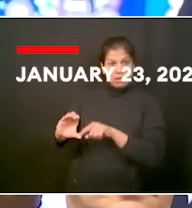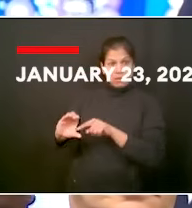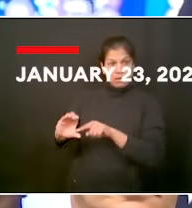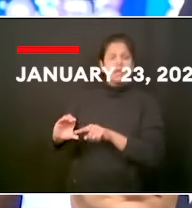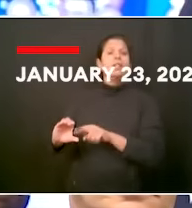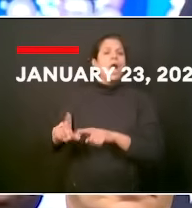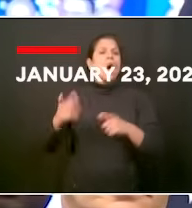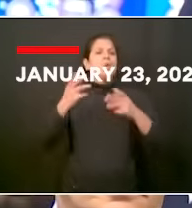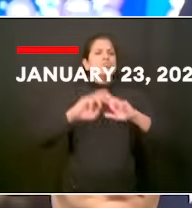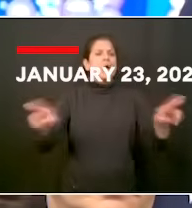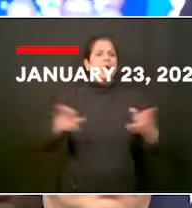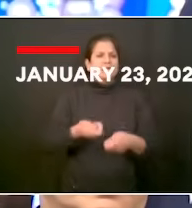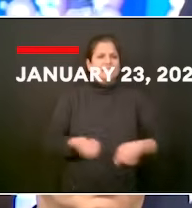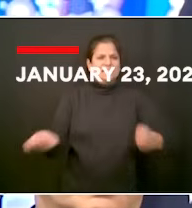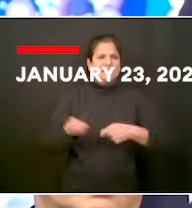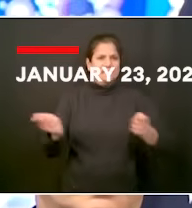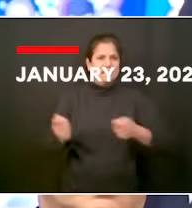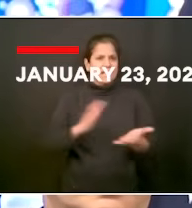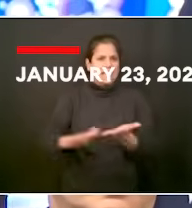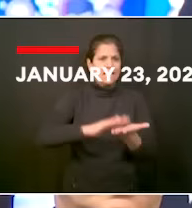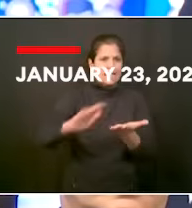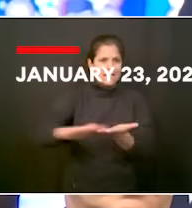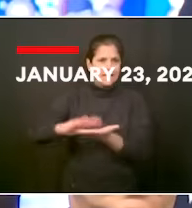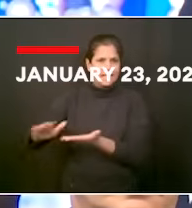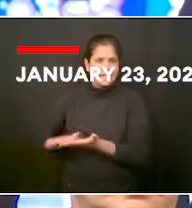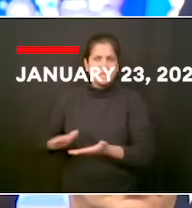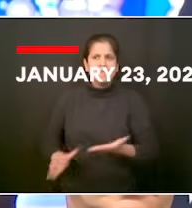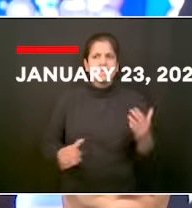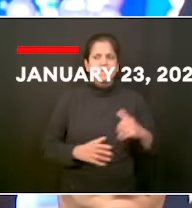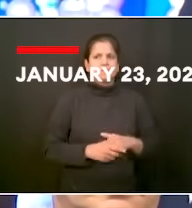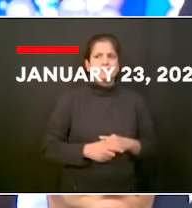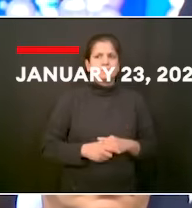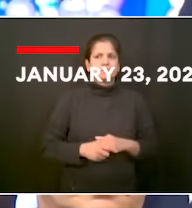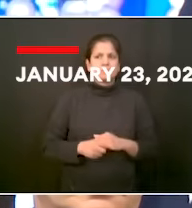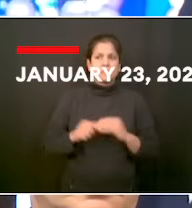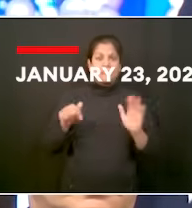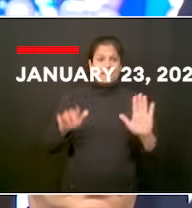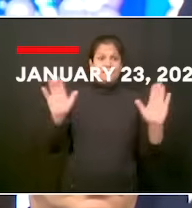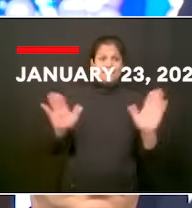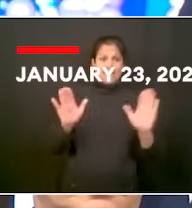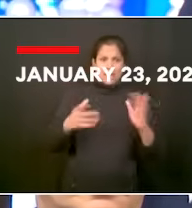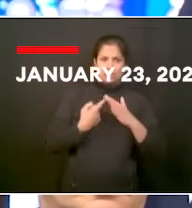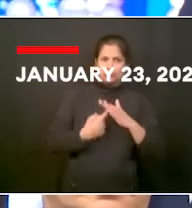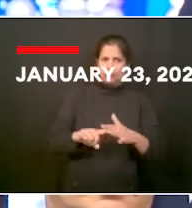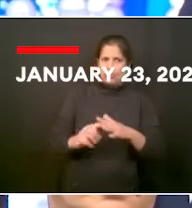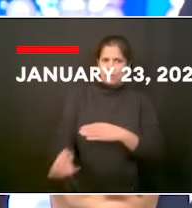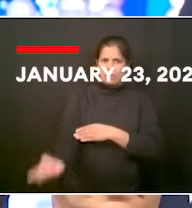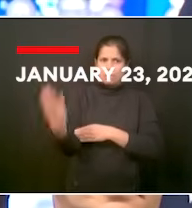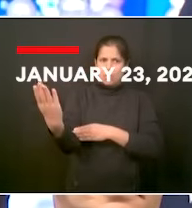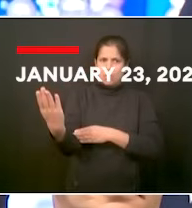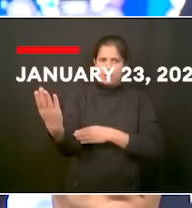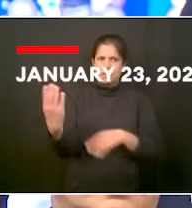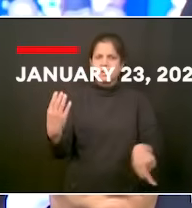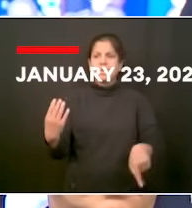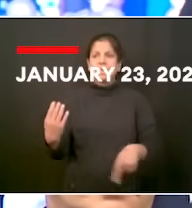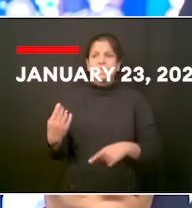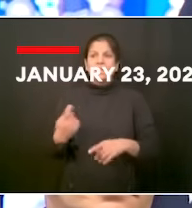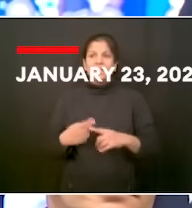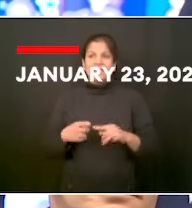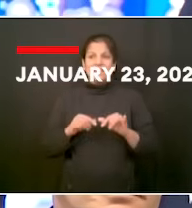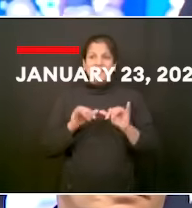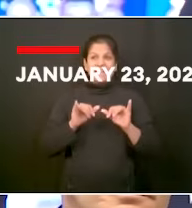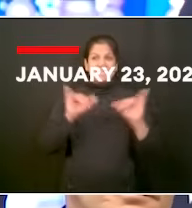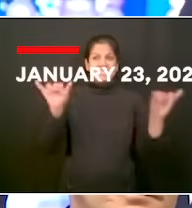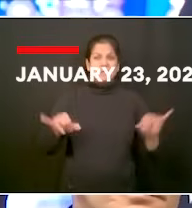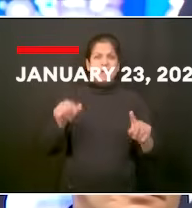be overseen internally by DSNY's Blade Runner 2.0 system, which monitors plowing and salting in real time to ensure that